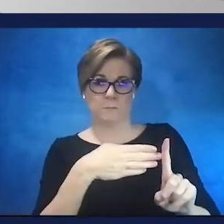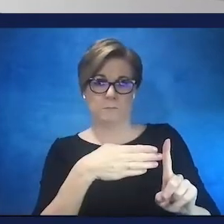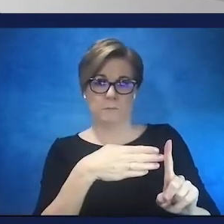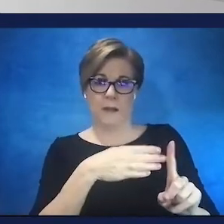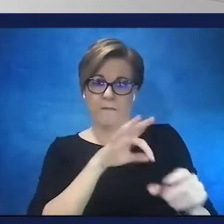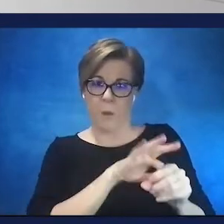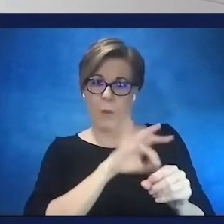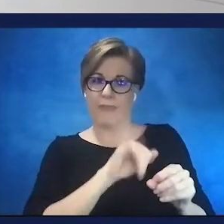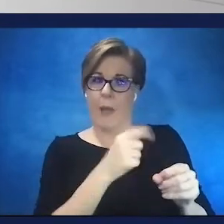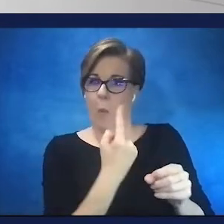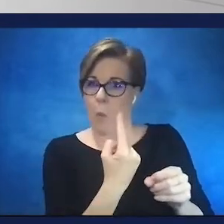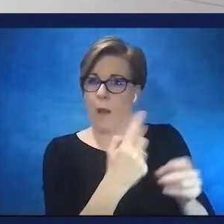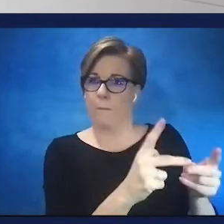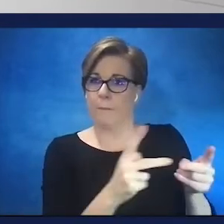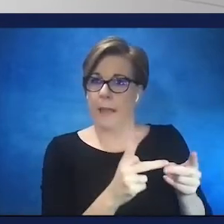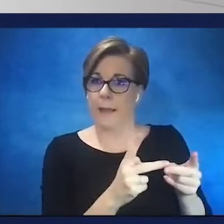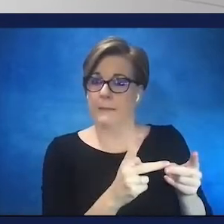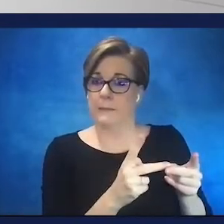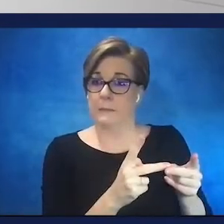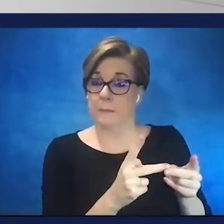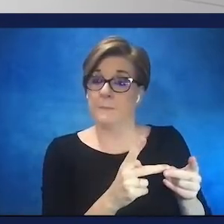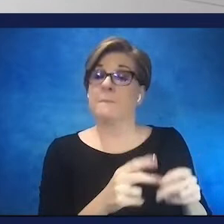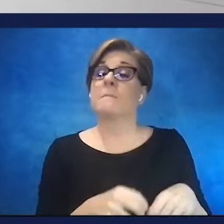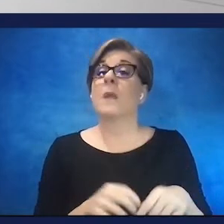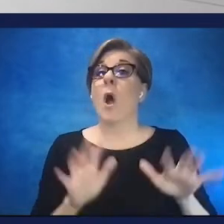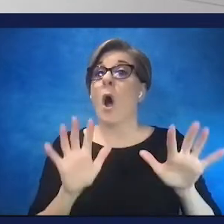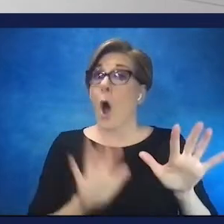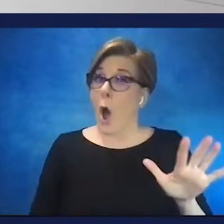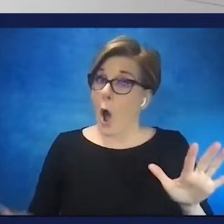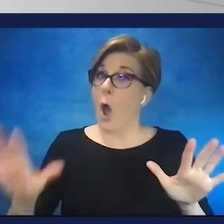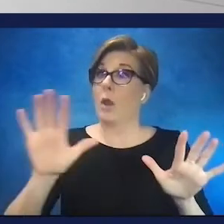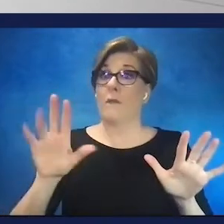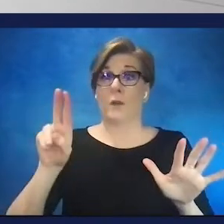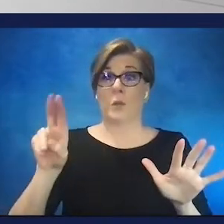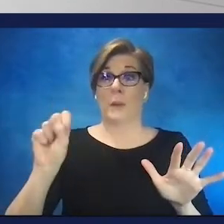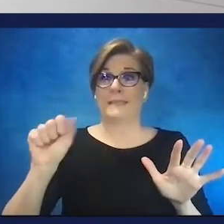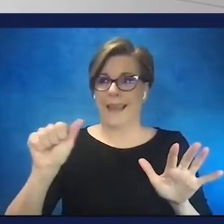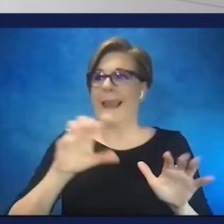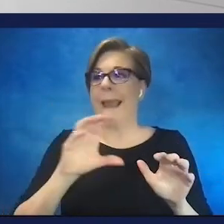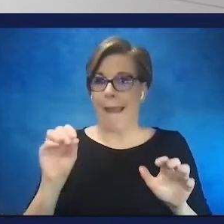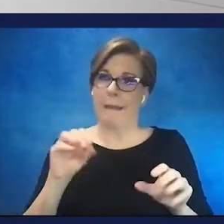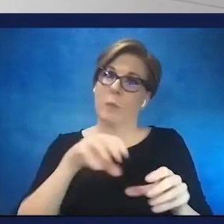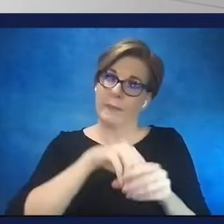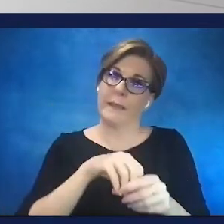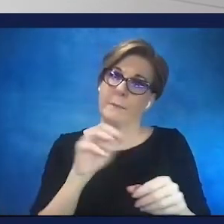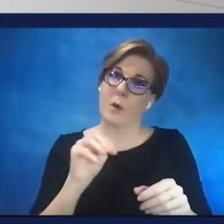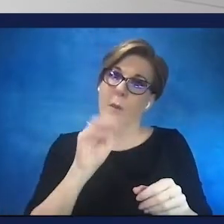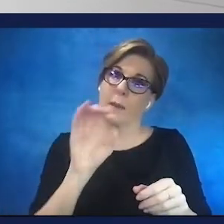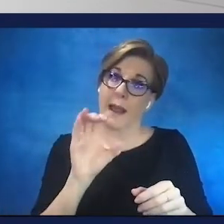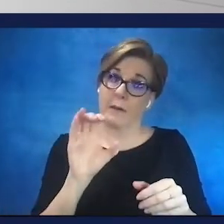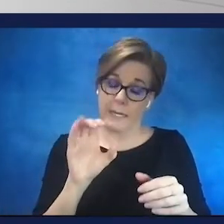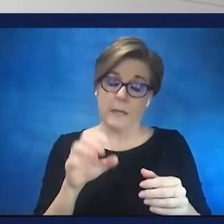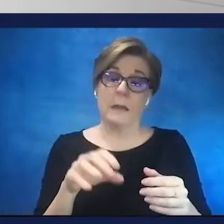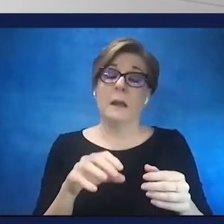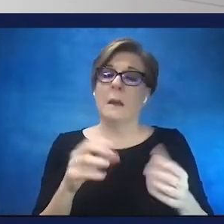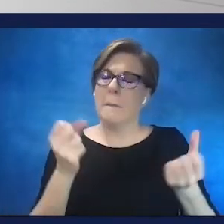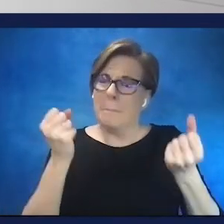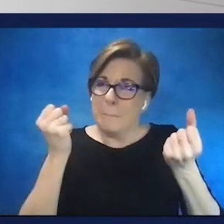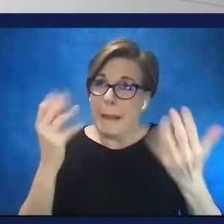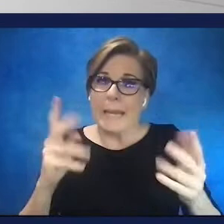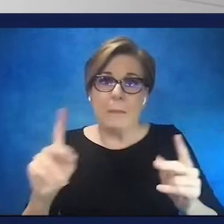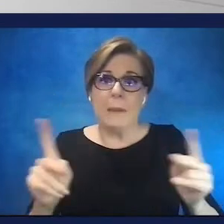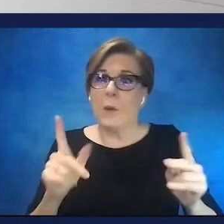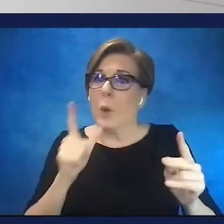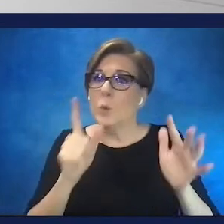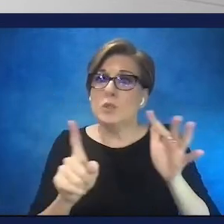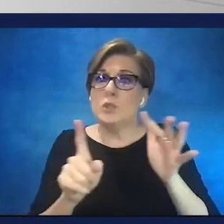to be able to participate and vote. And nationally, including in the state of Arizona and Maricopa County, one of the biggest complaints